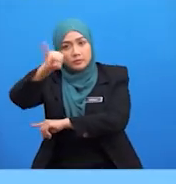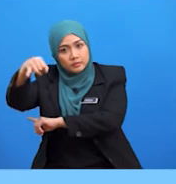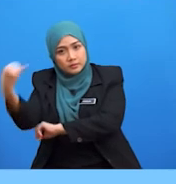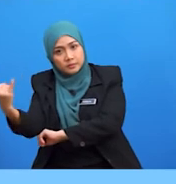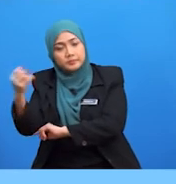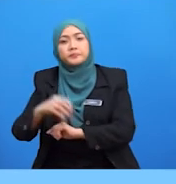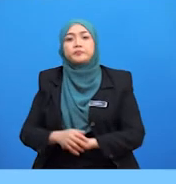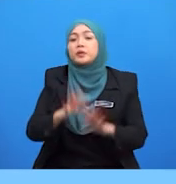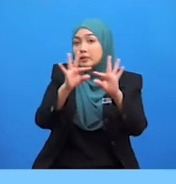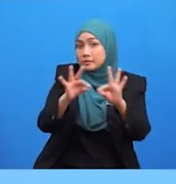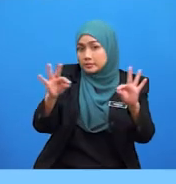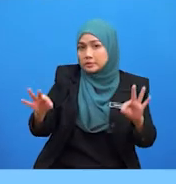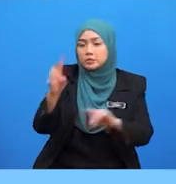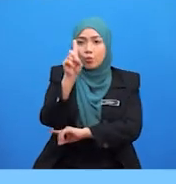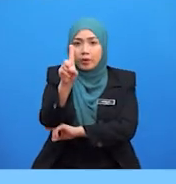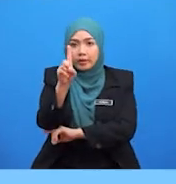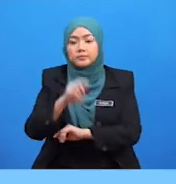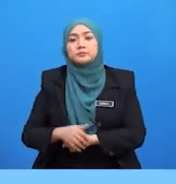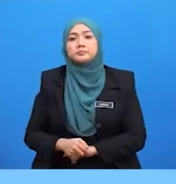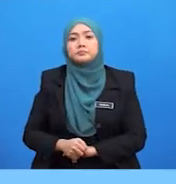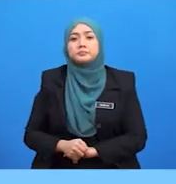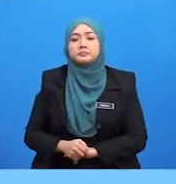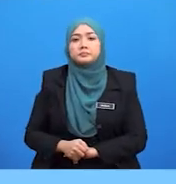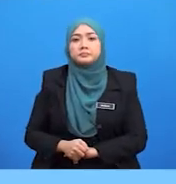Let's look at an example.